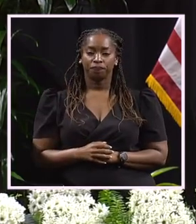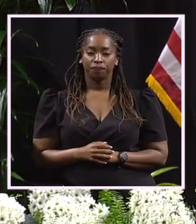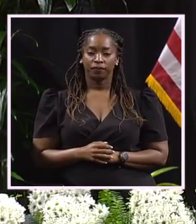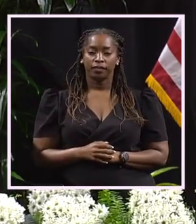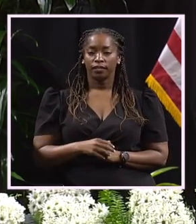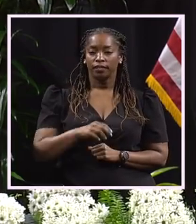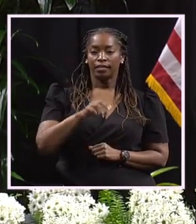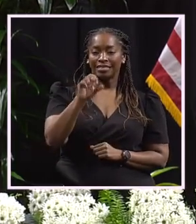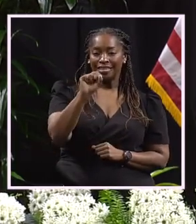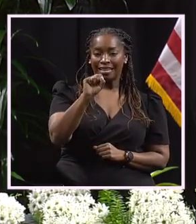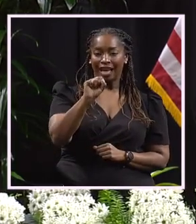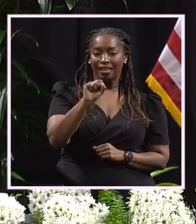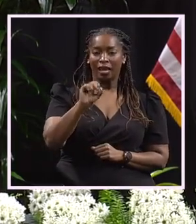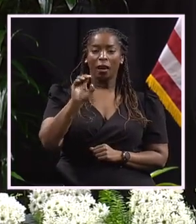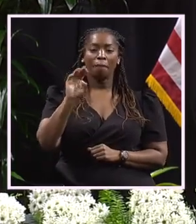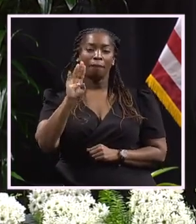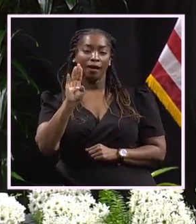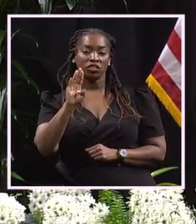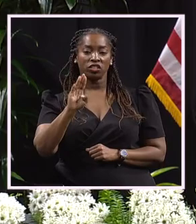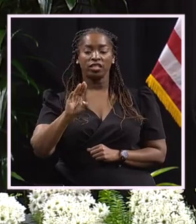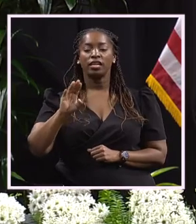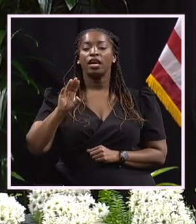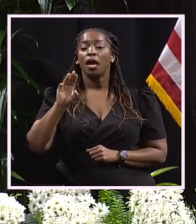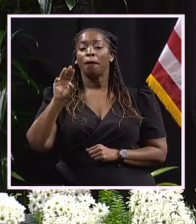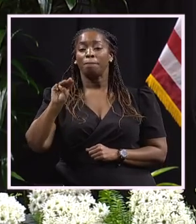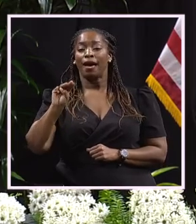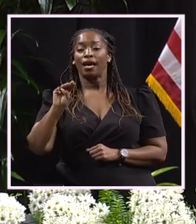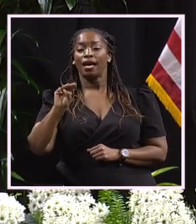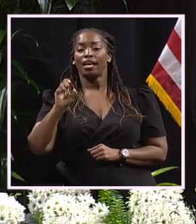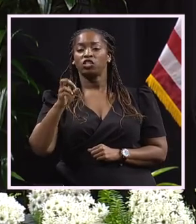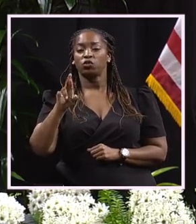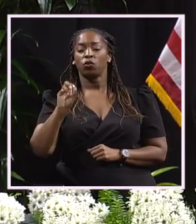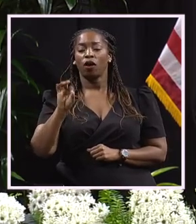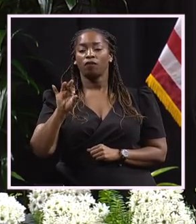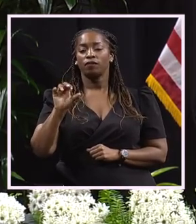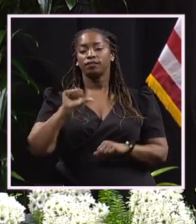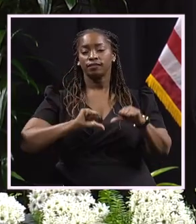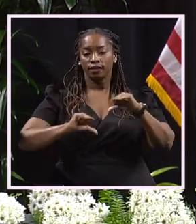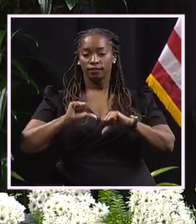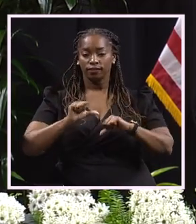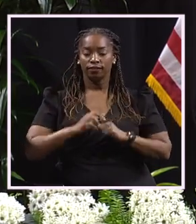Sonali Bakshi, Master of Science, tell me your name,